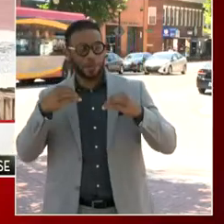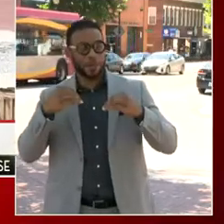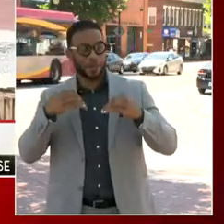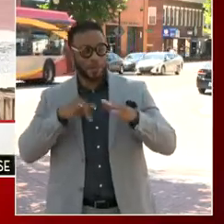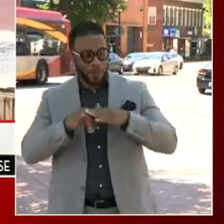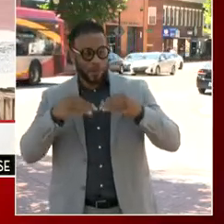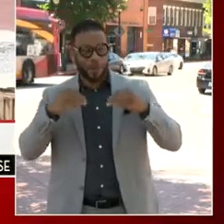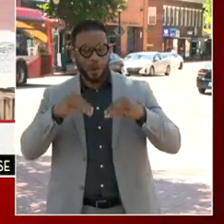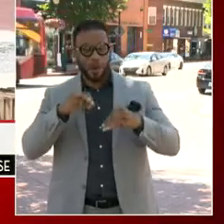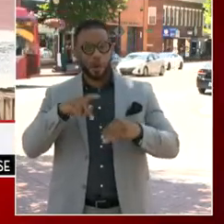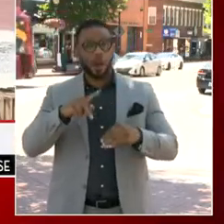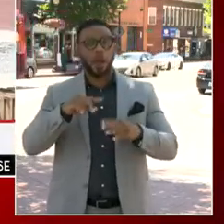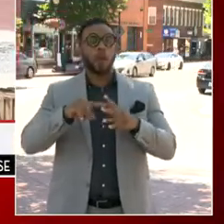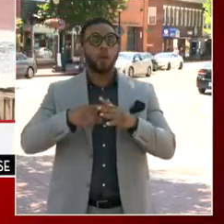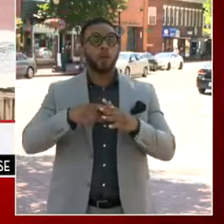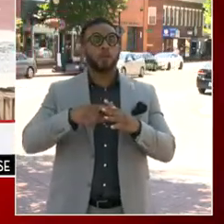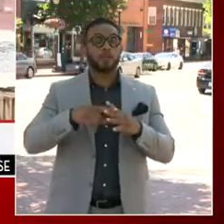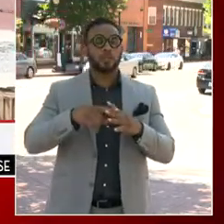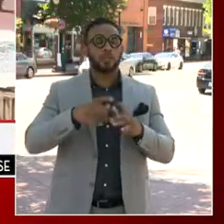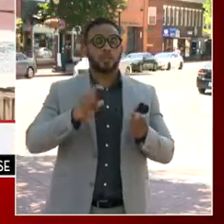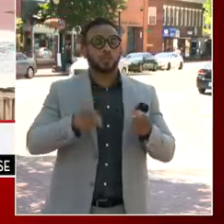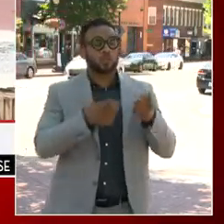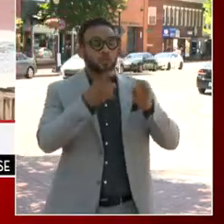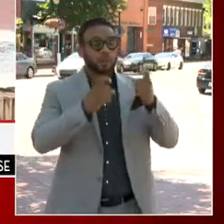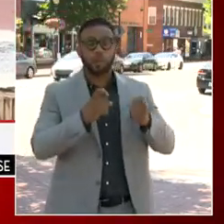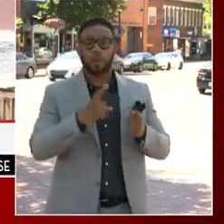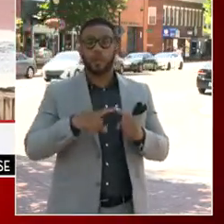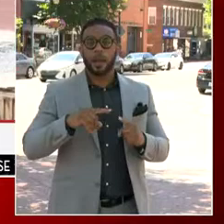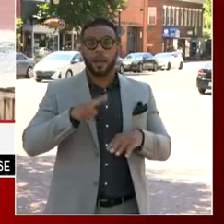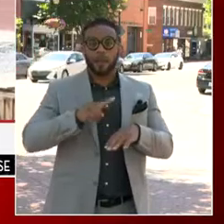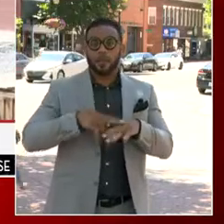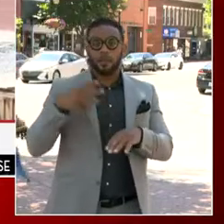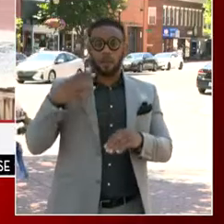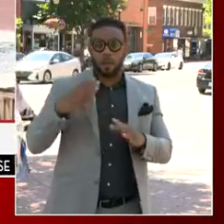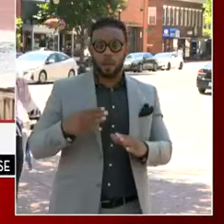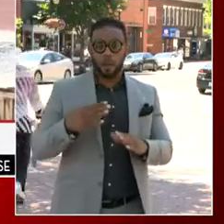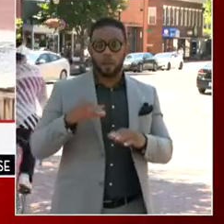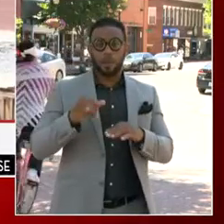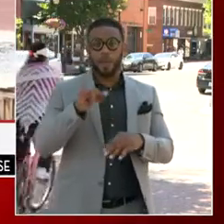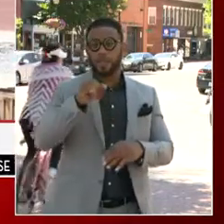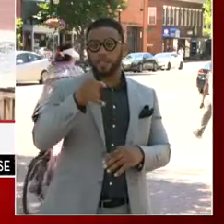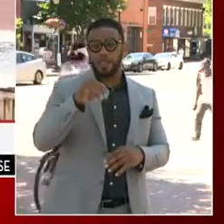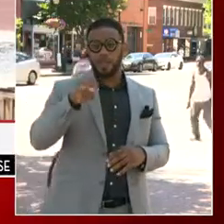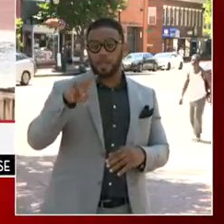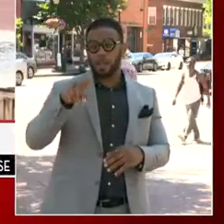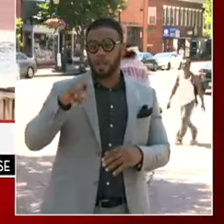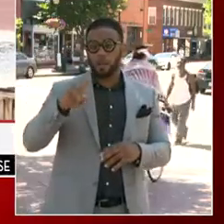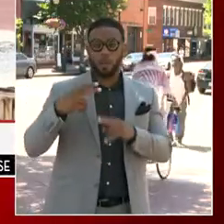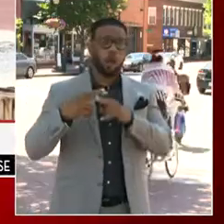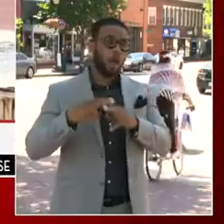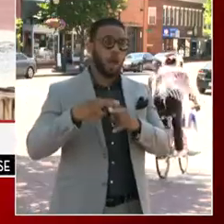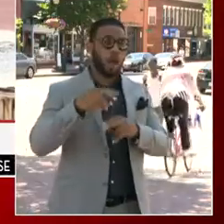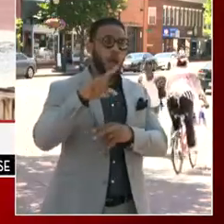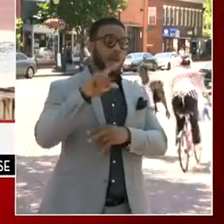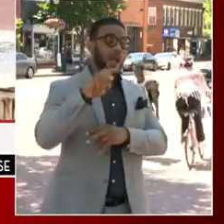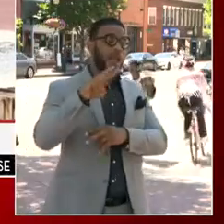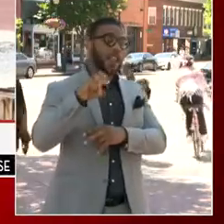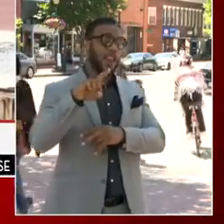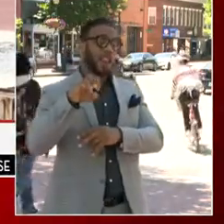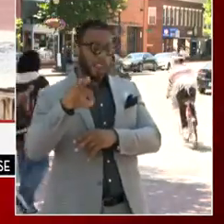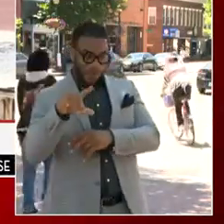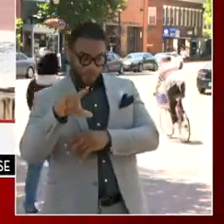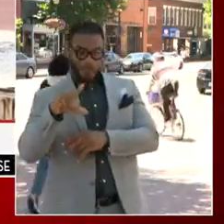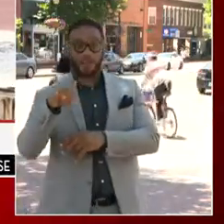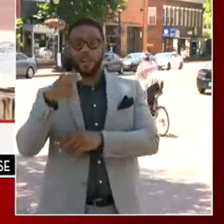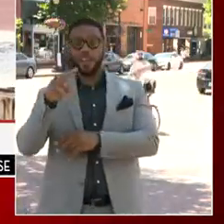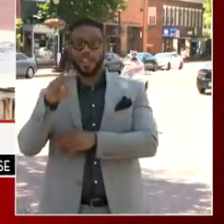original sculpture by native Washingtonian Jay Coleman called Loveful Hands, through the DGS Percent for Art